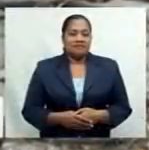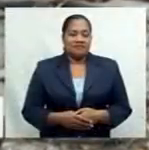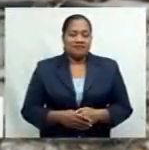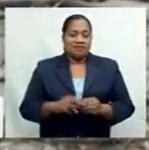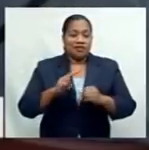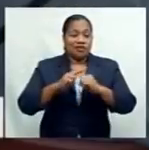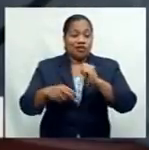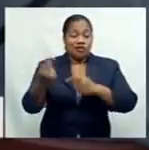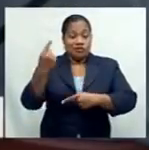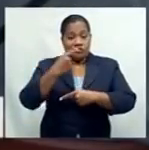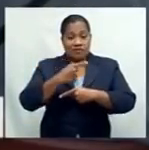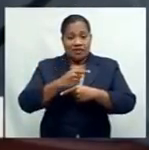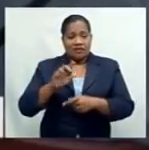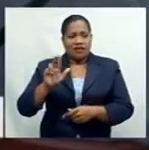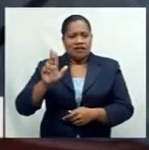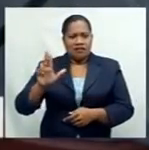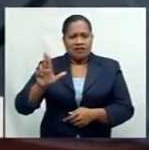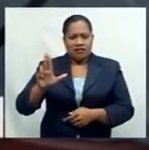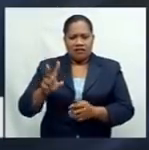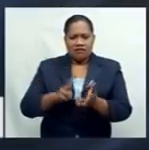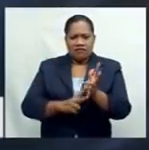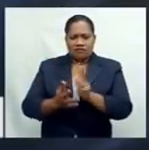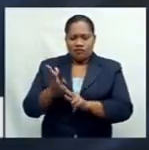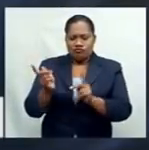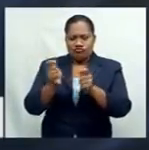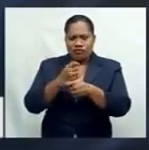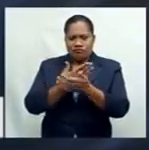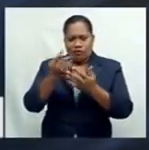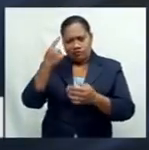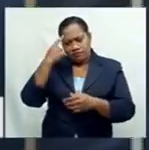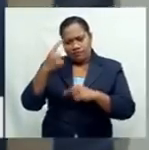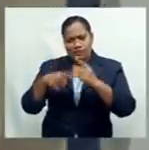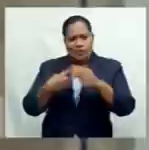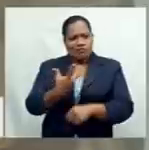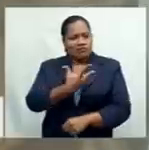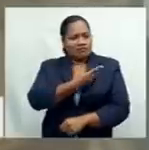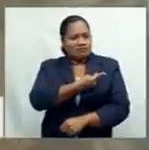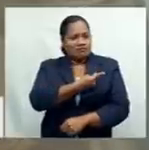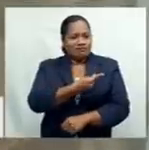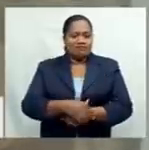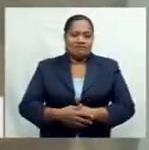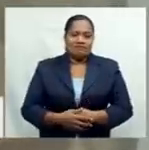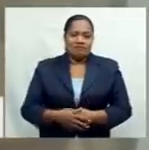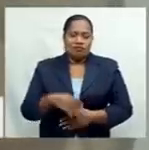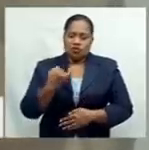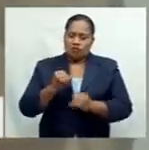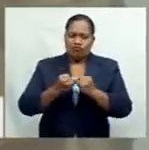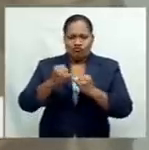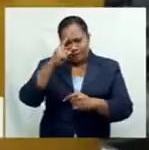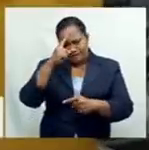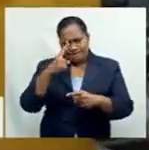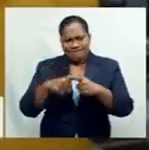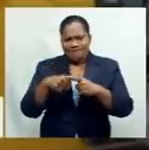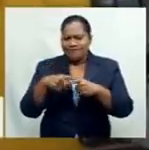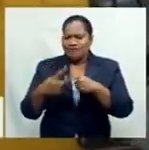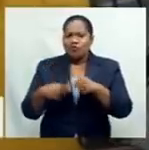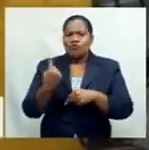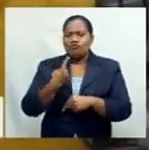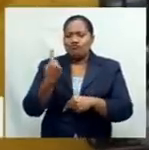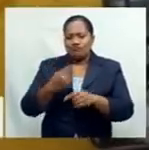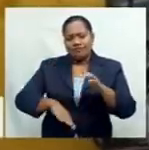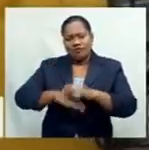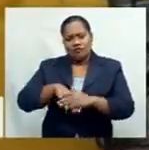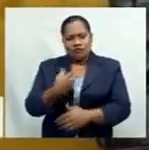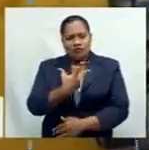In the news tonight, Lao villagers change mindset about vaccine. No severe illness among fully